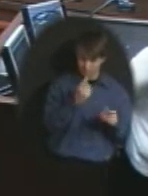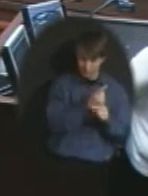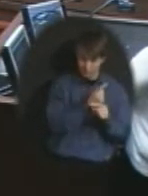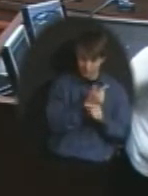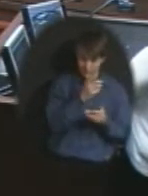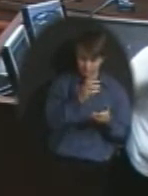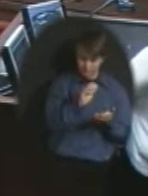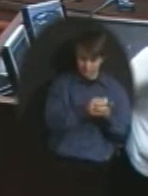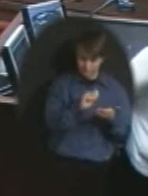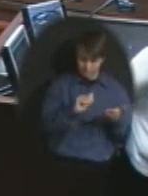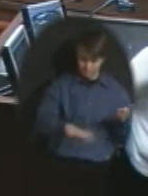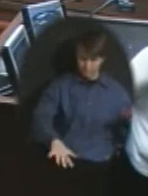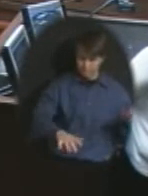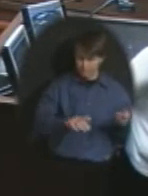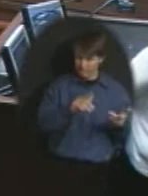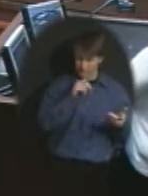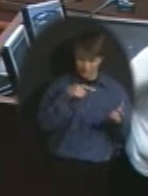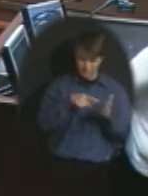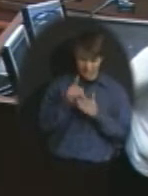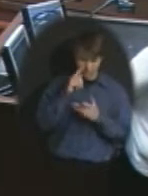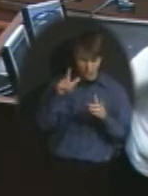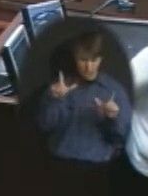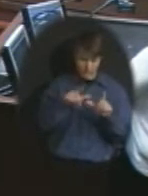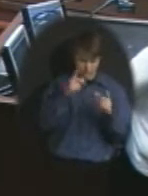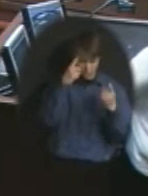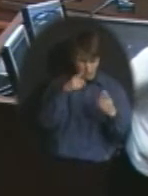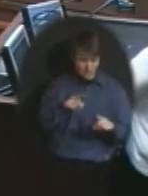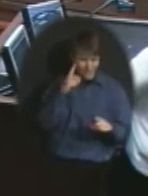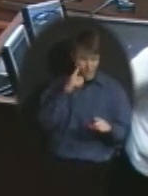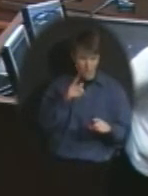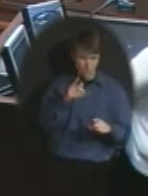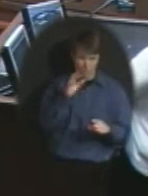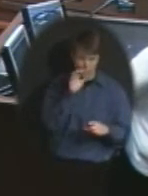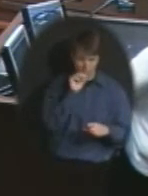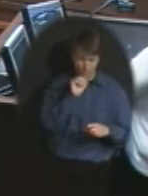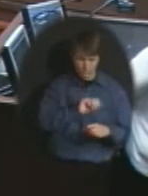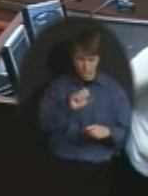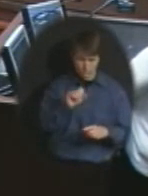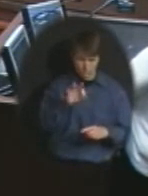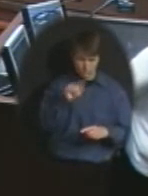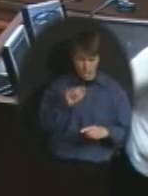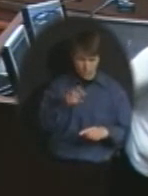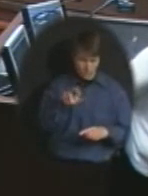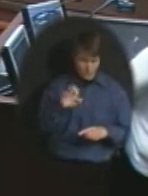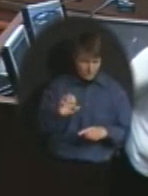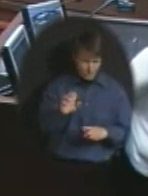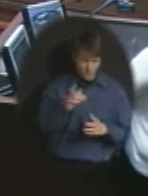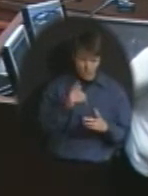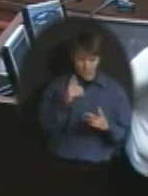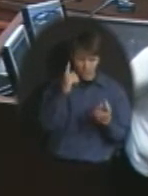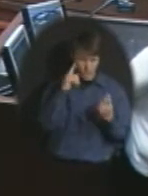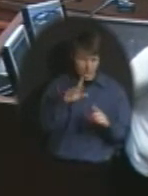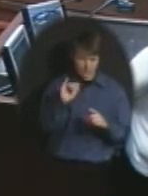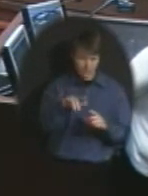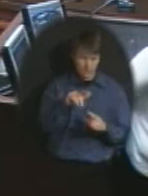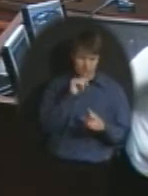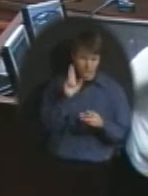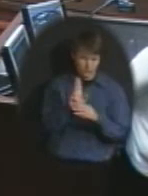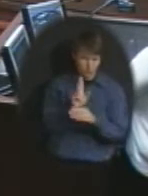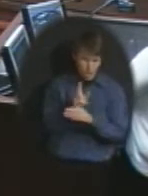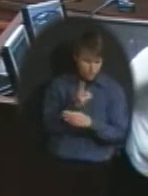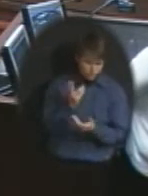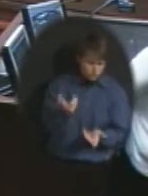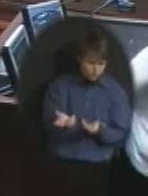discontinued, and we're not paying for license agreements for old software agreements that are no longer being